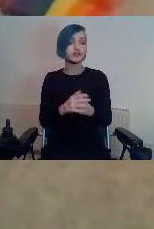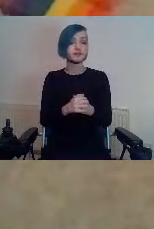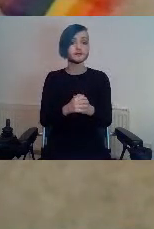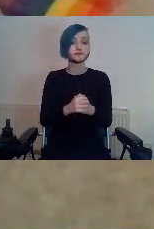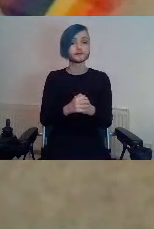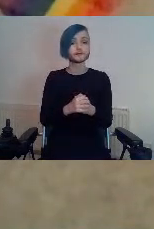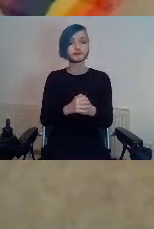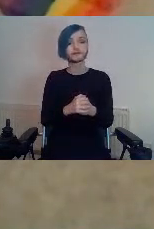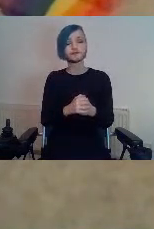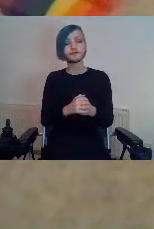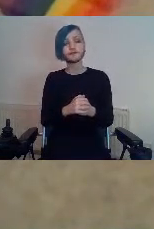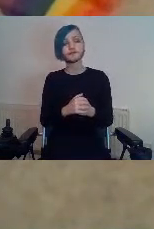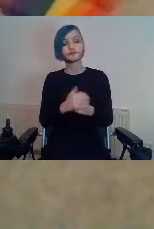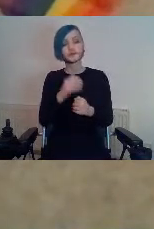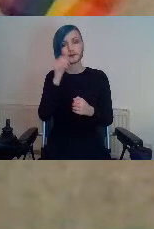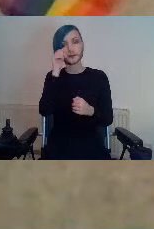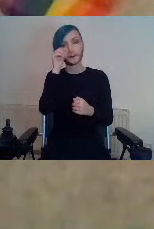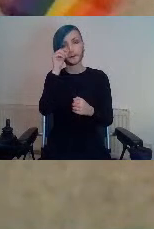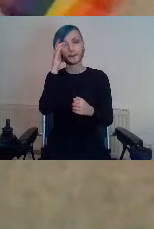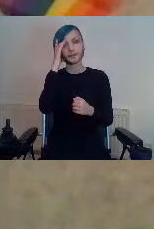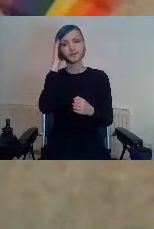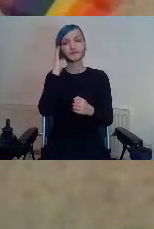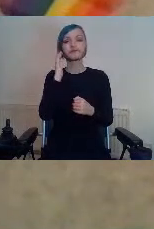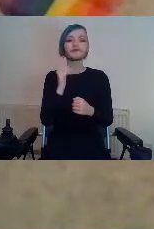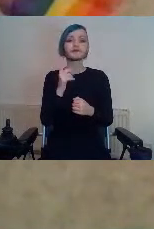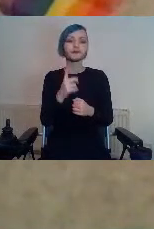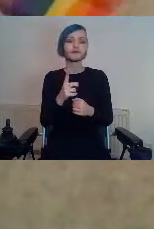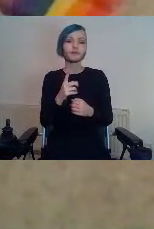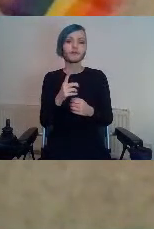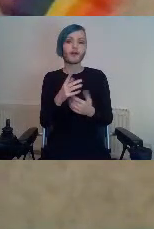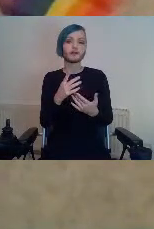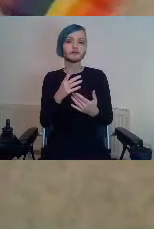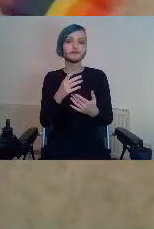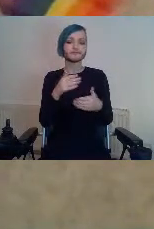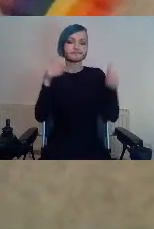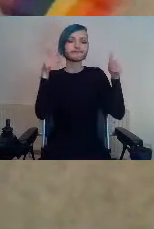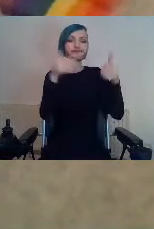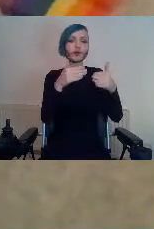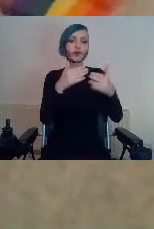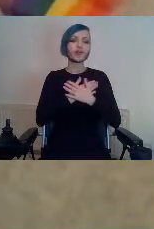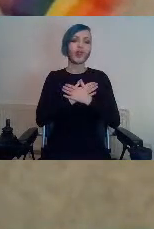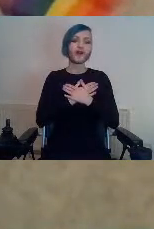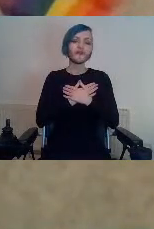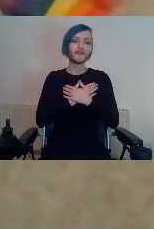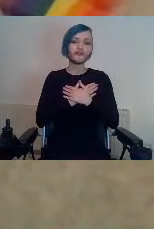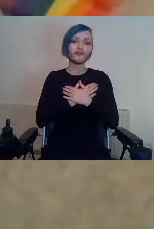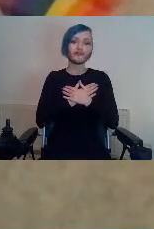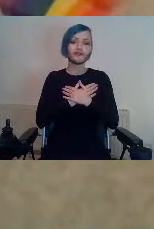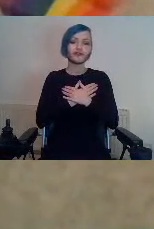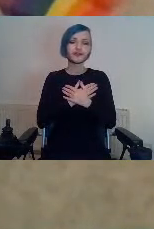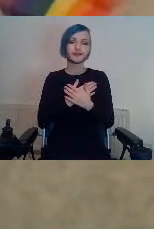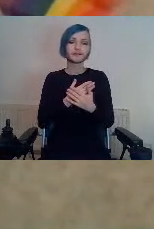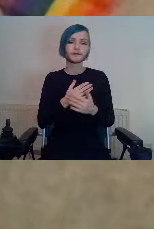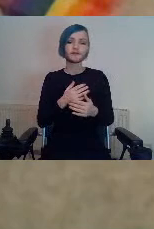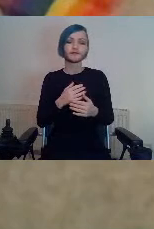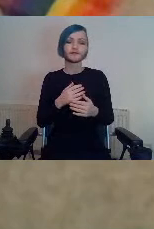side and on the side of love, and how Elżbieta mentioned,